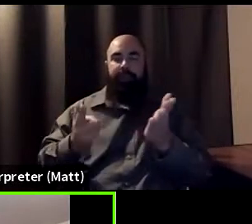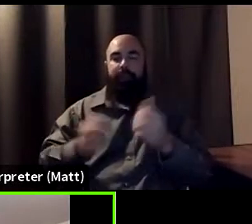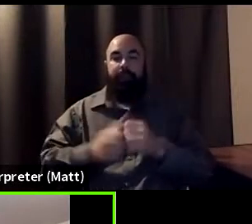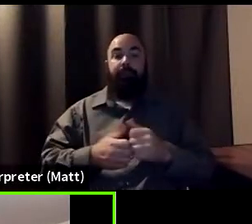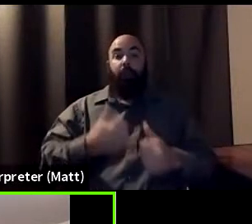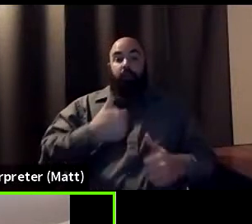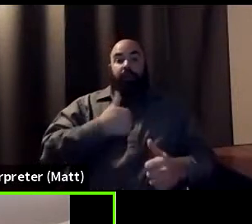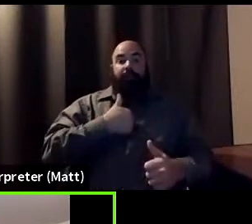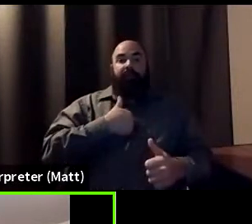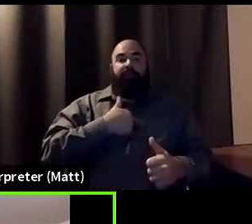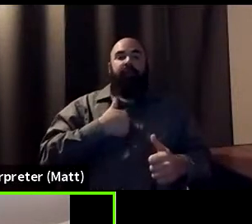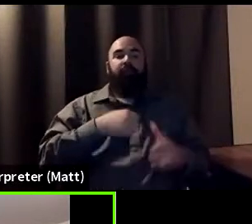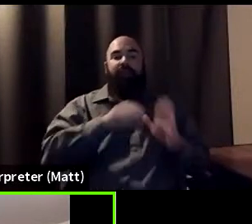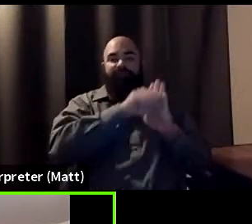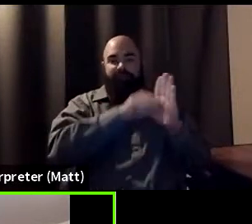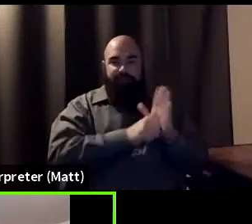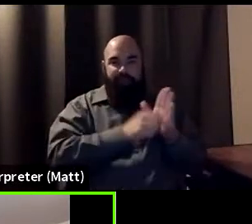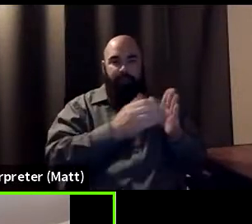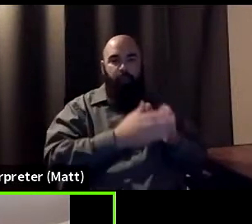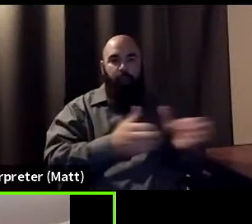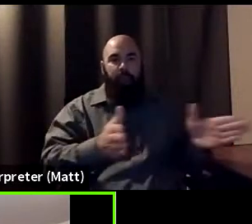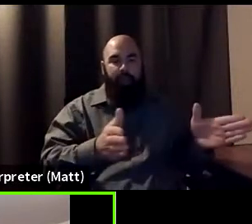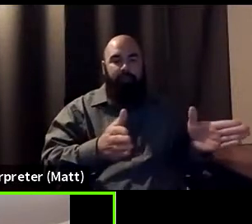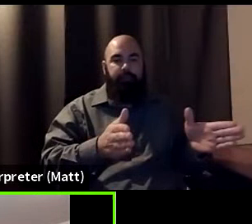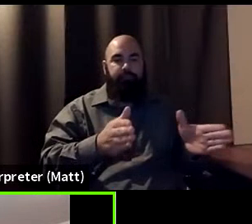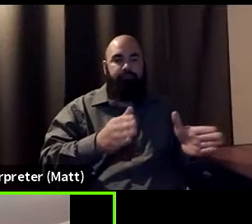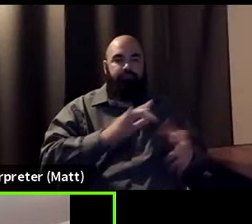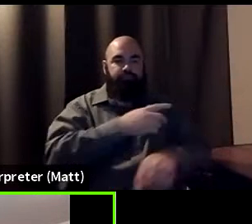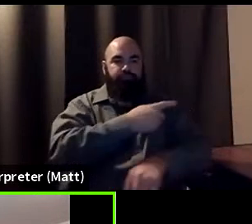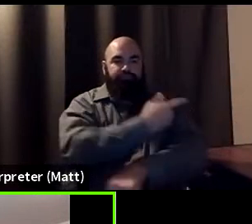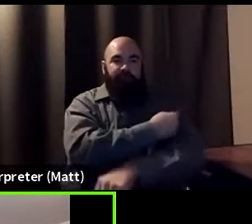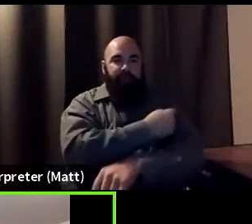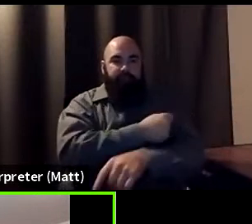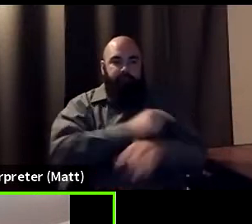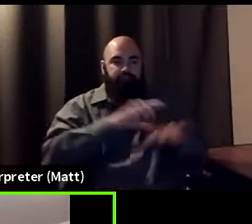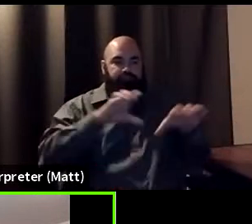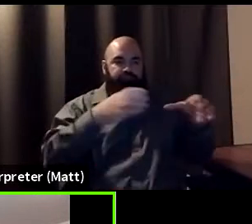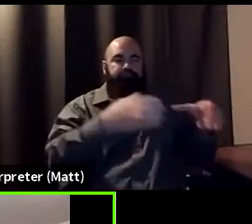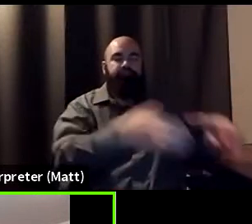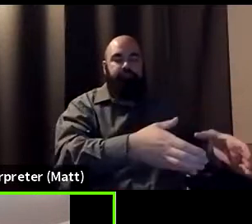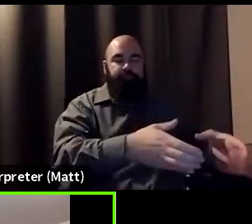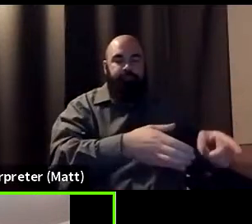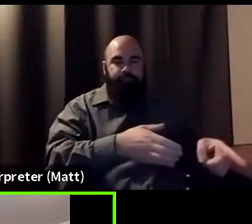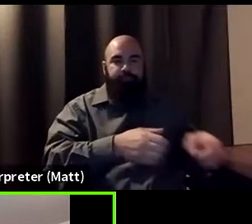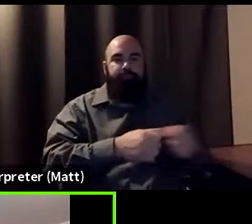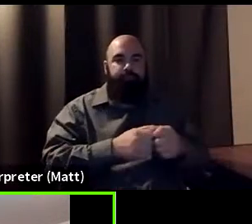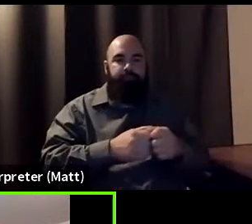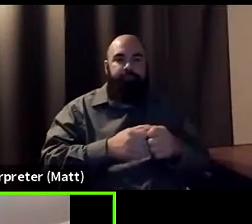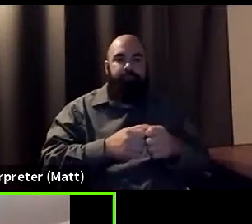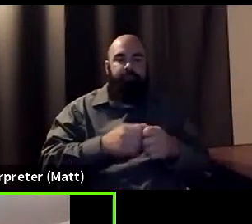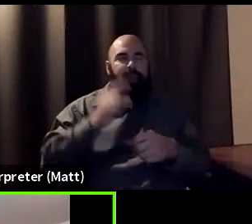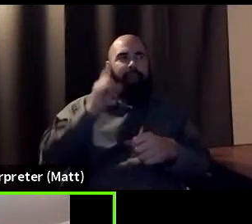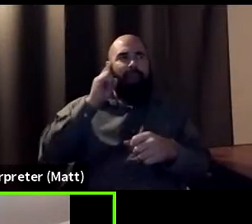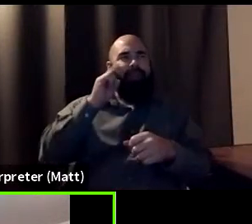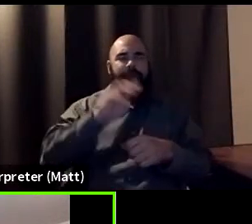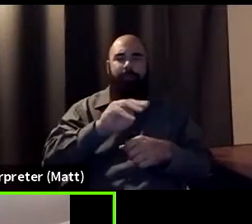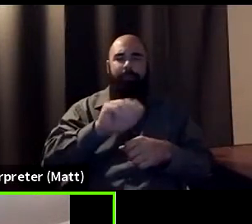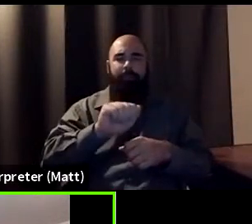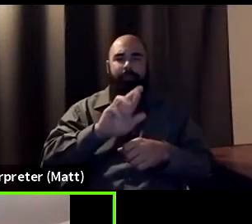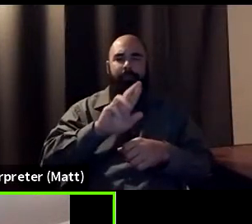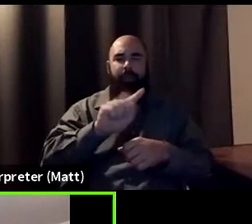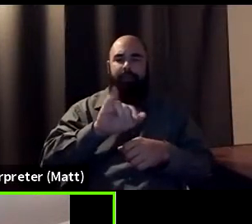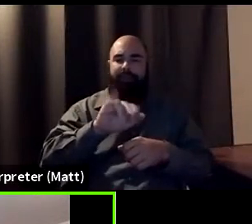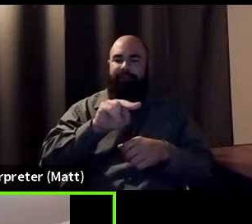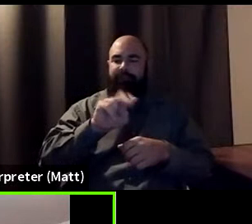is a statewide allocation. I think the pharmacies are out there. We have Martin's Pharmacy, we have